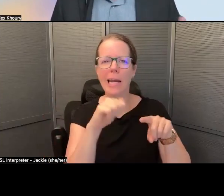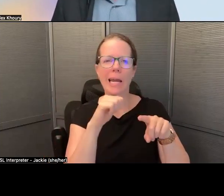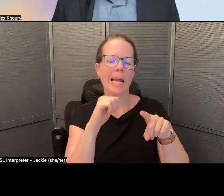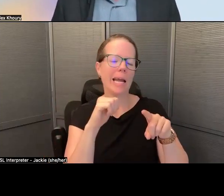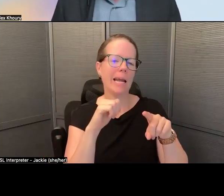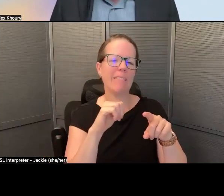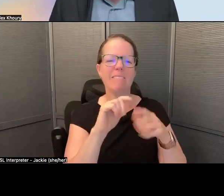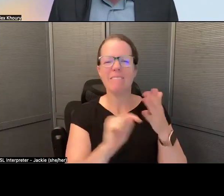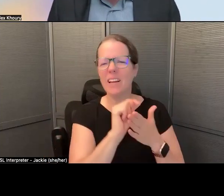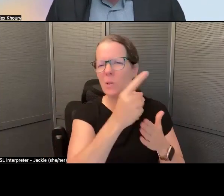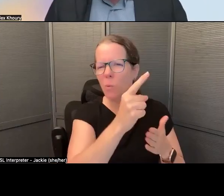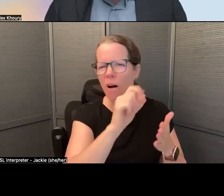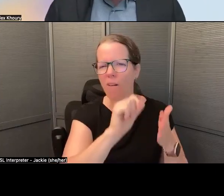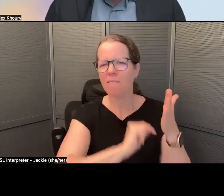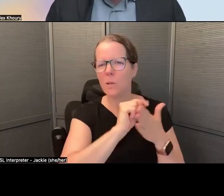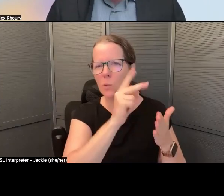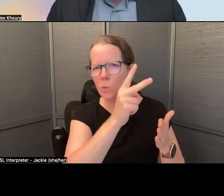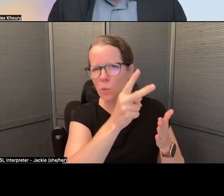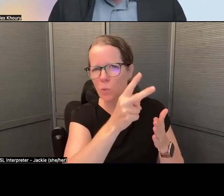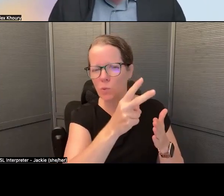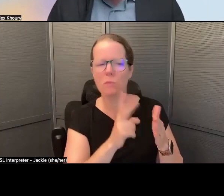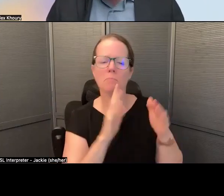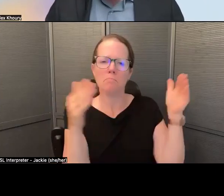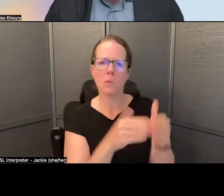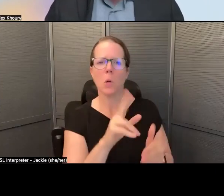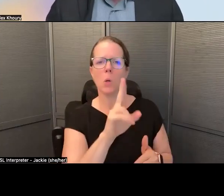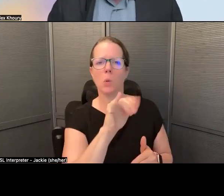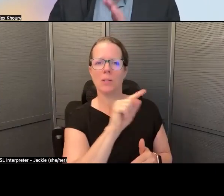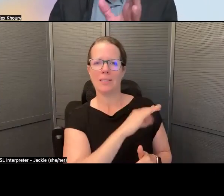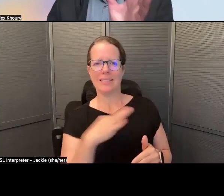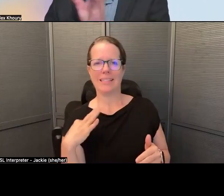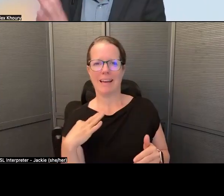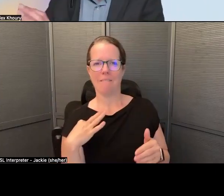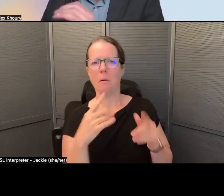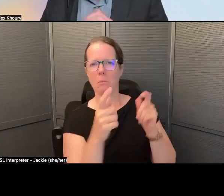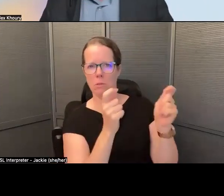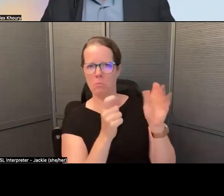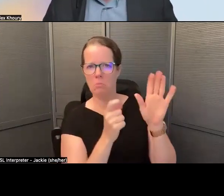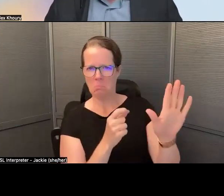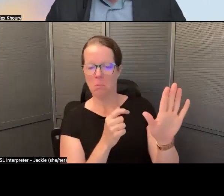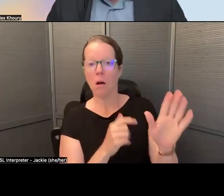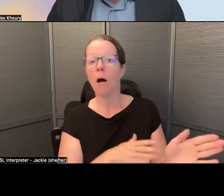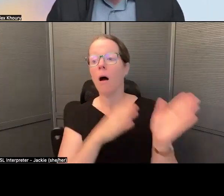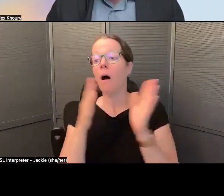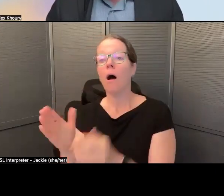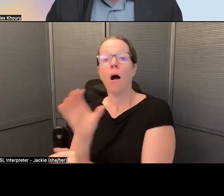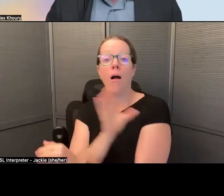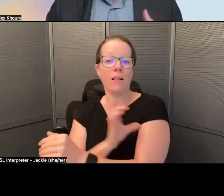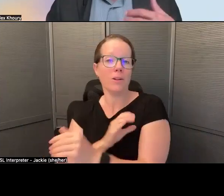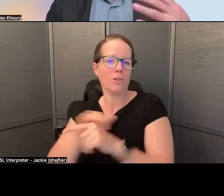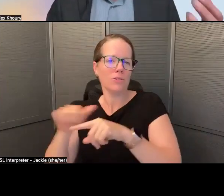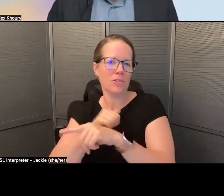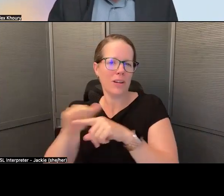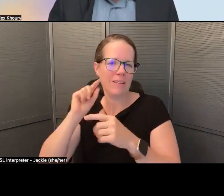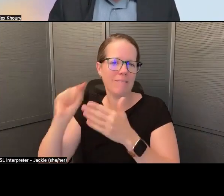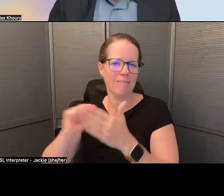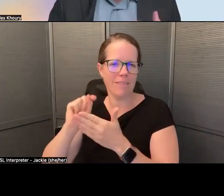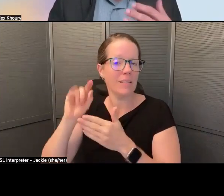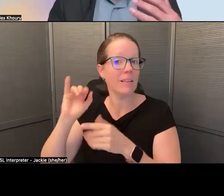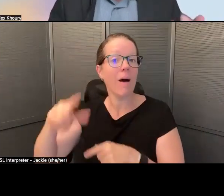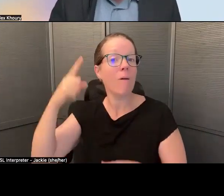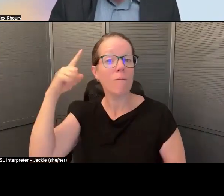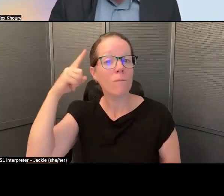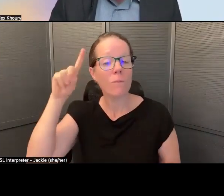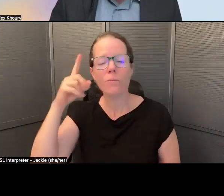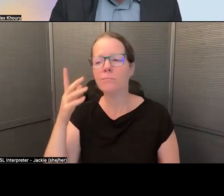that really focus on the unit staff, milieu management, and then the clinical training phase. Those were the clinical trainings